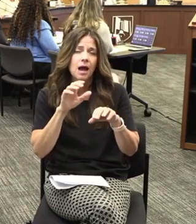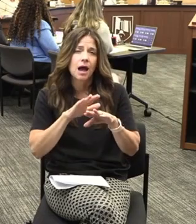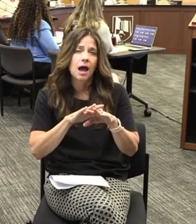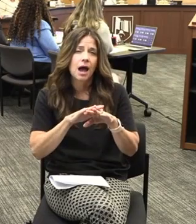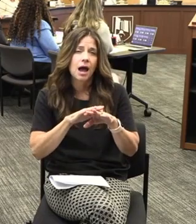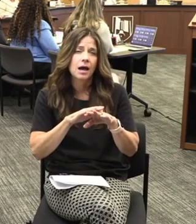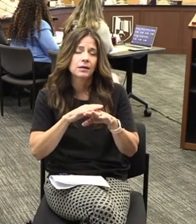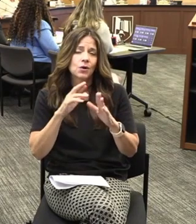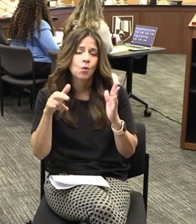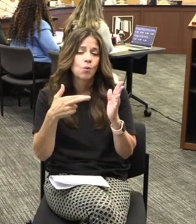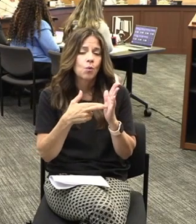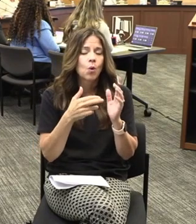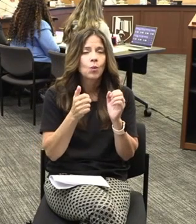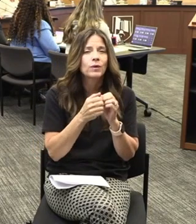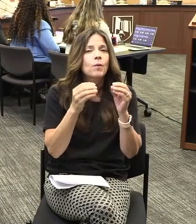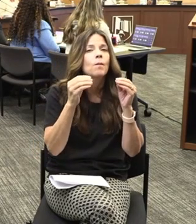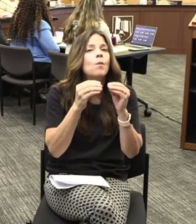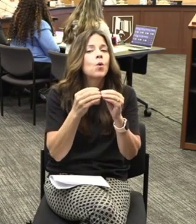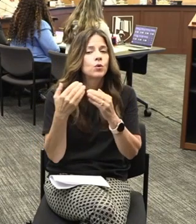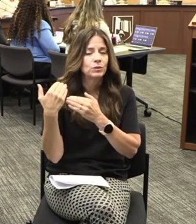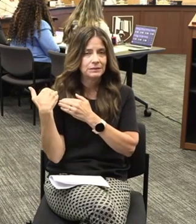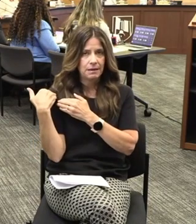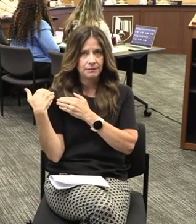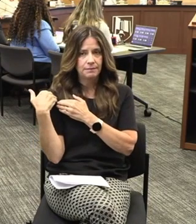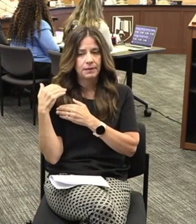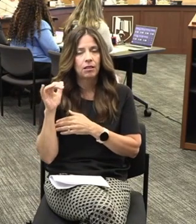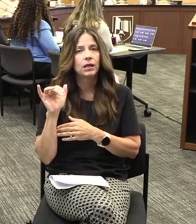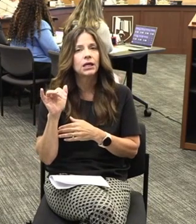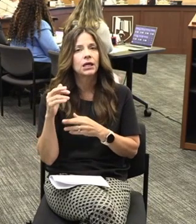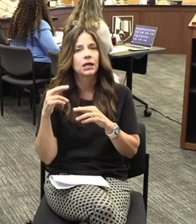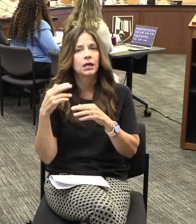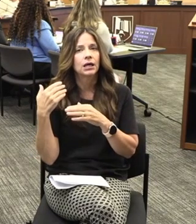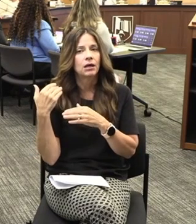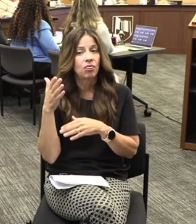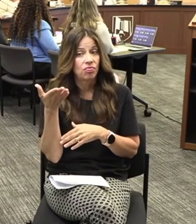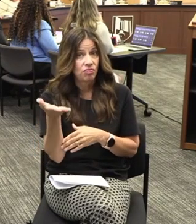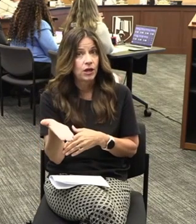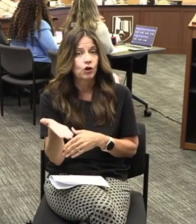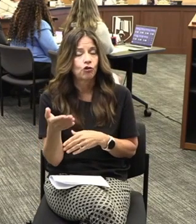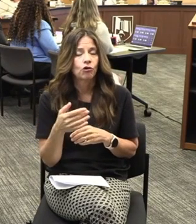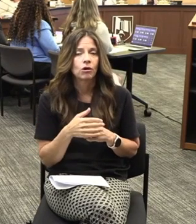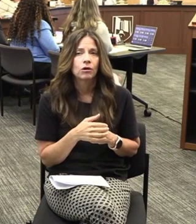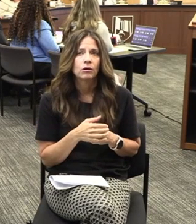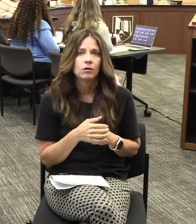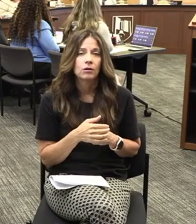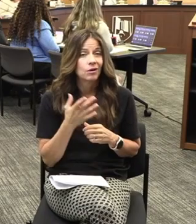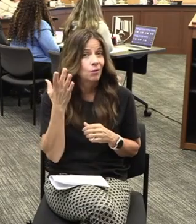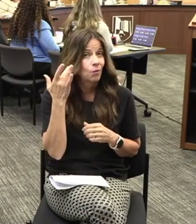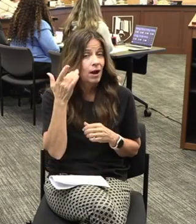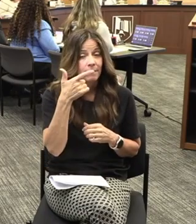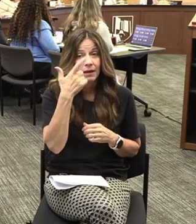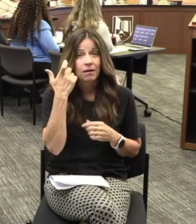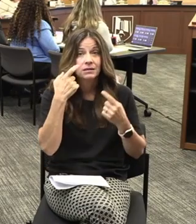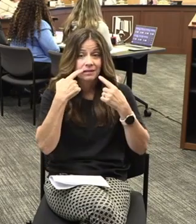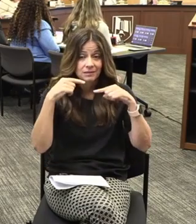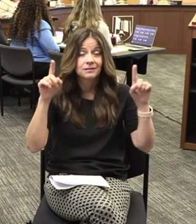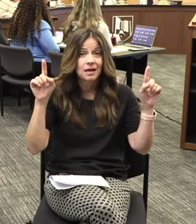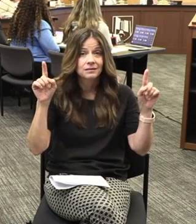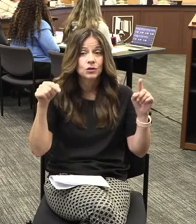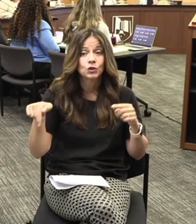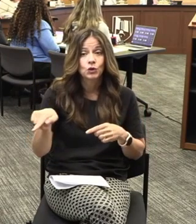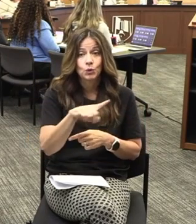role with a little bit greater responsibility there, more to come, most likely due to the success that we all